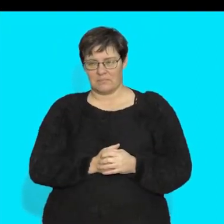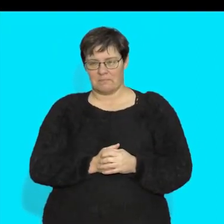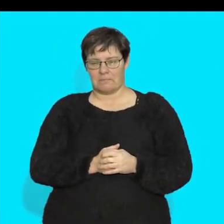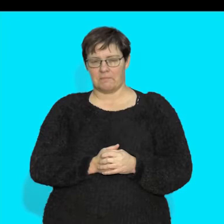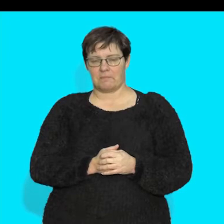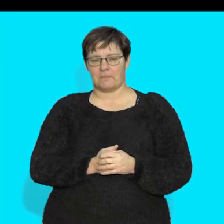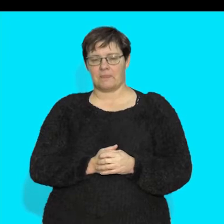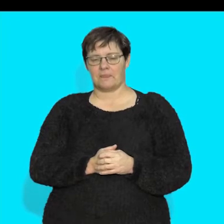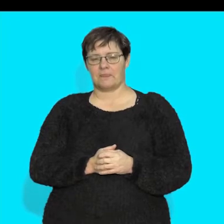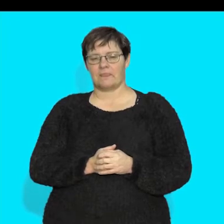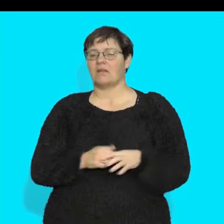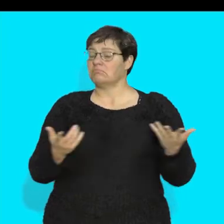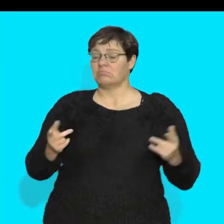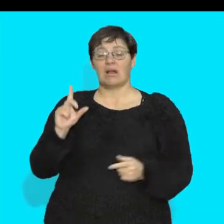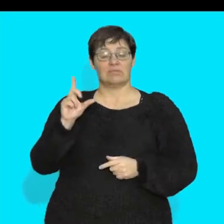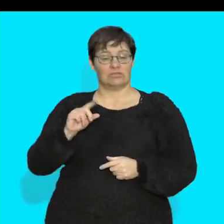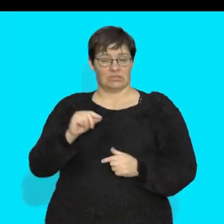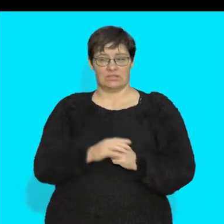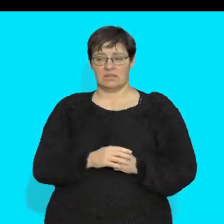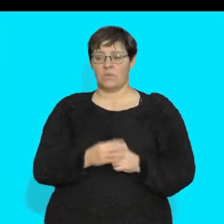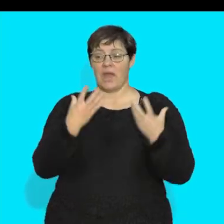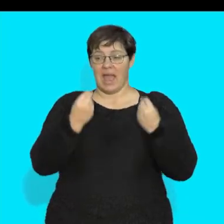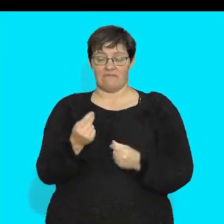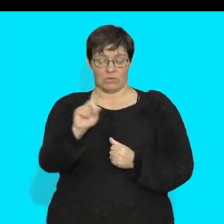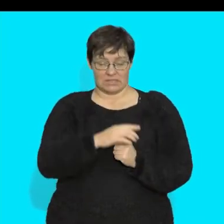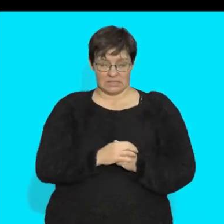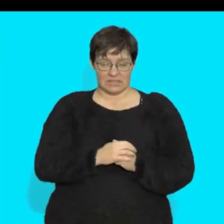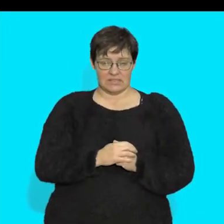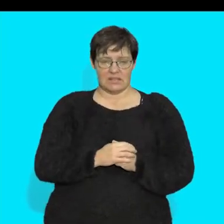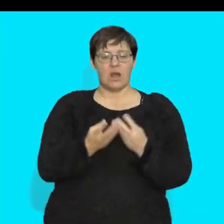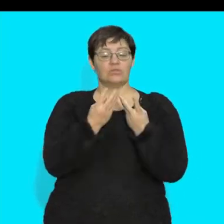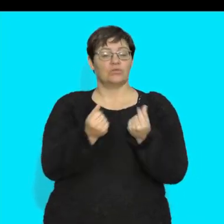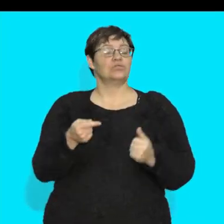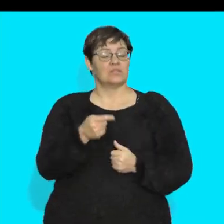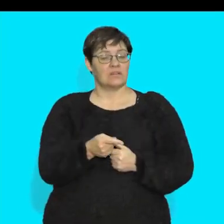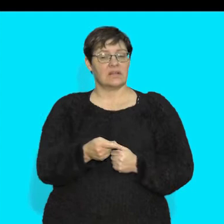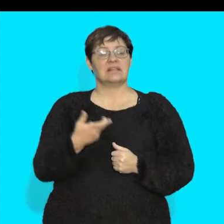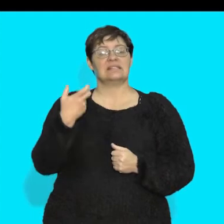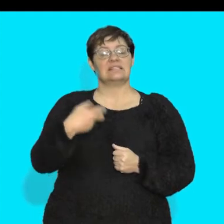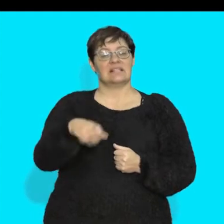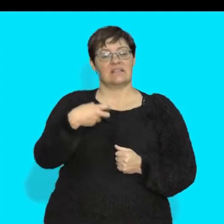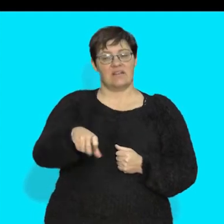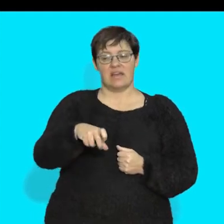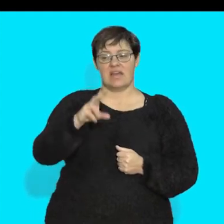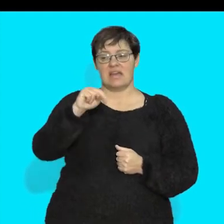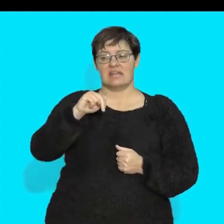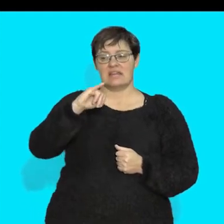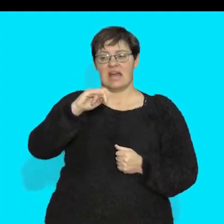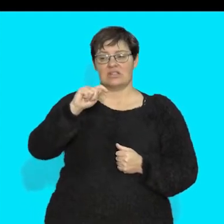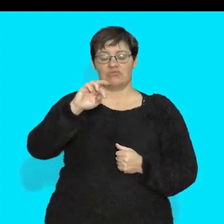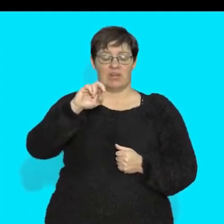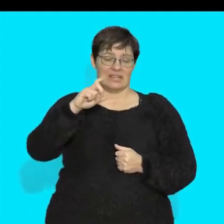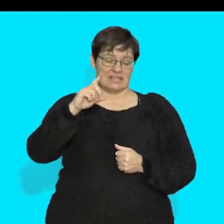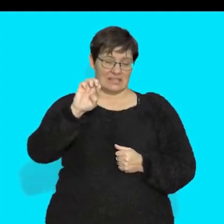segment. And it's quite interesting because what we've got here is a solution of silver nitrate. And we've